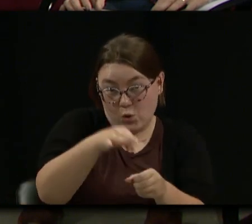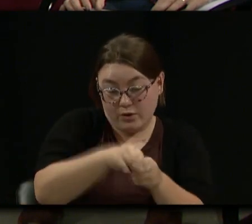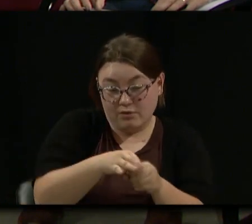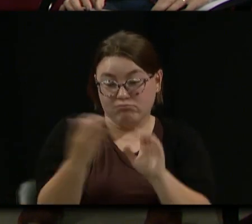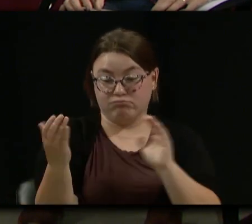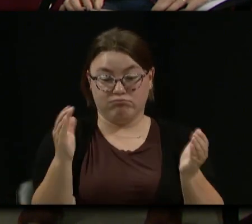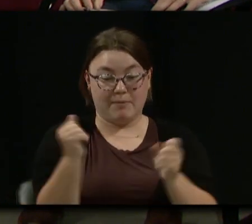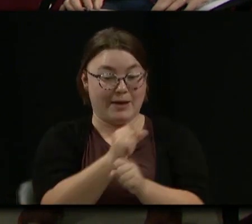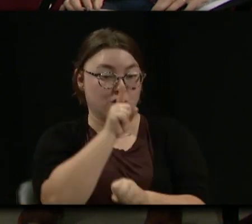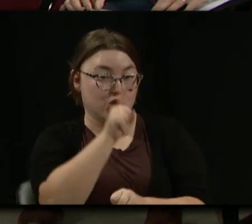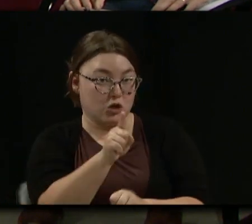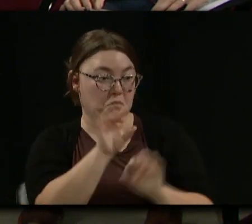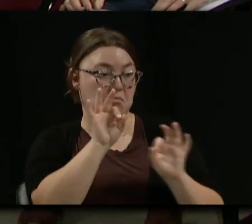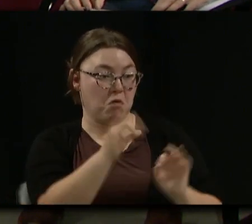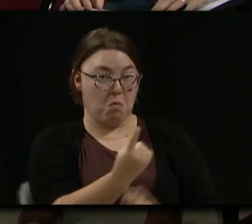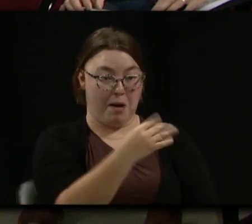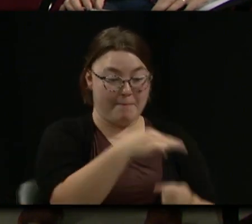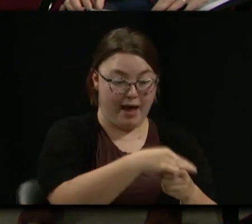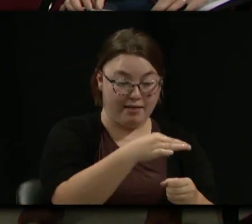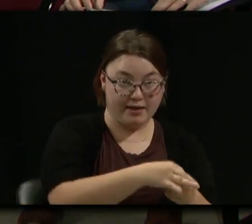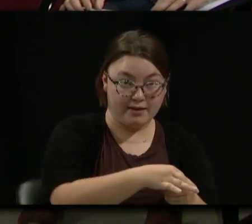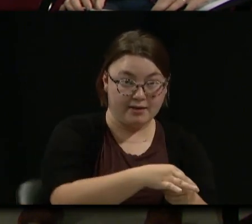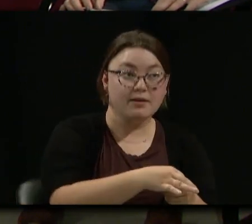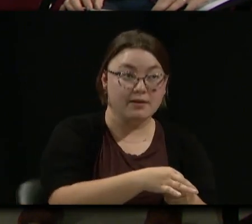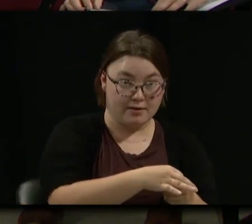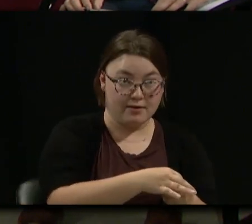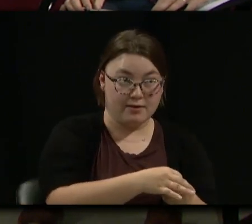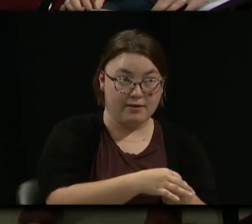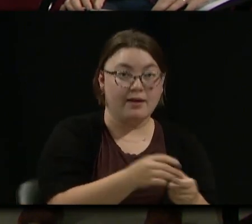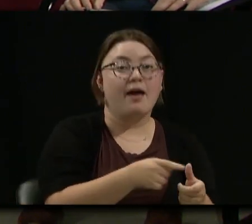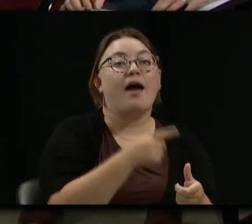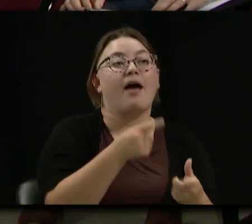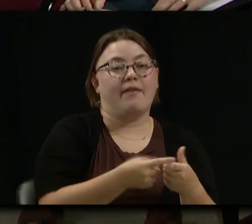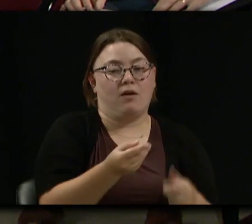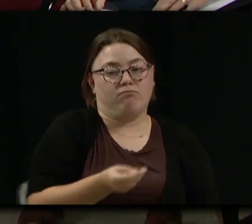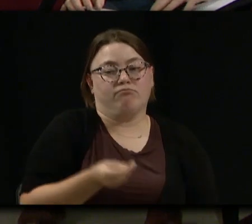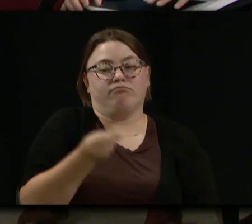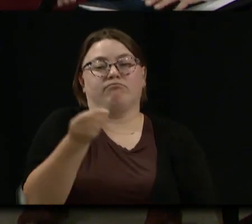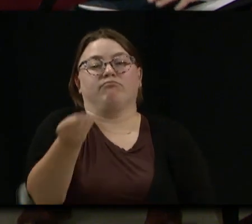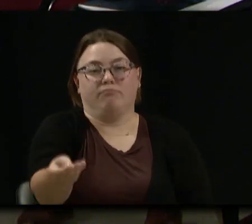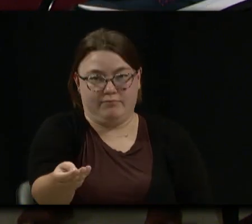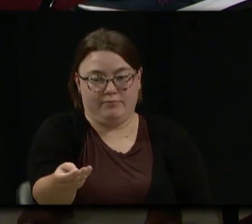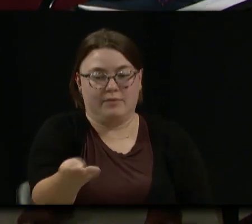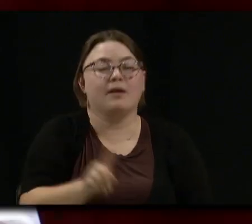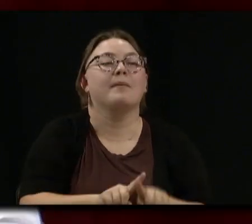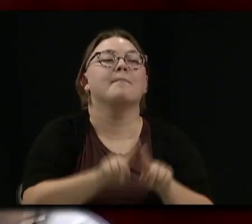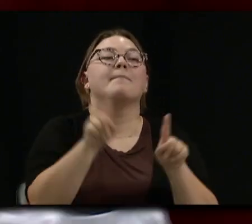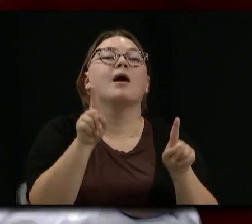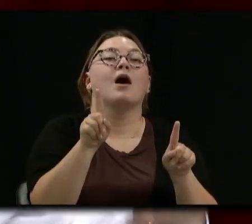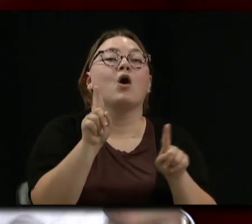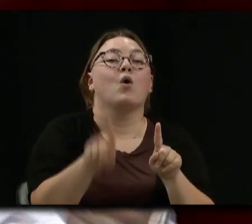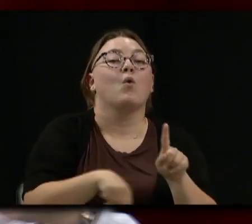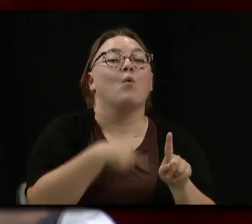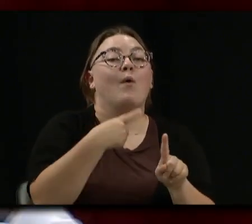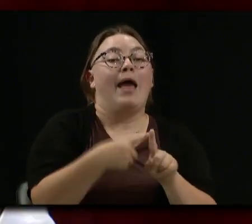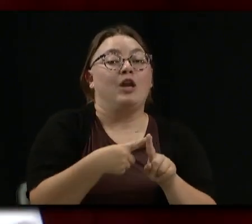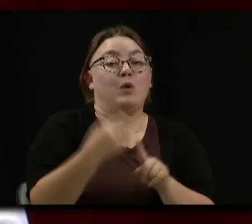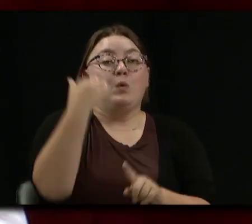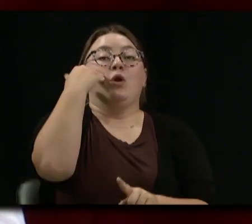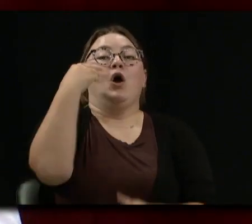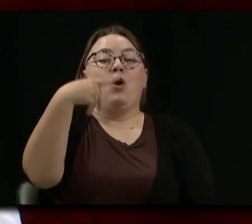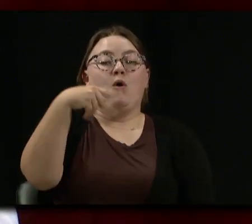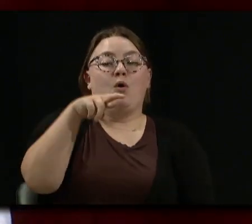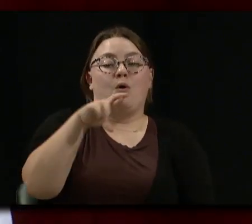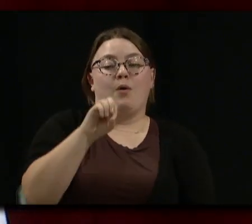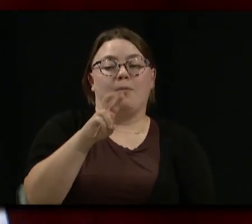the polling location, will not accept the ballot there, so you can't do that. So. Right. But by confirming that your provisional ballot counts, since you did